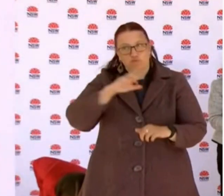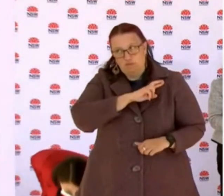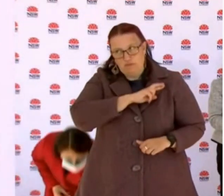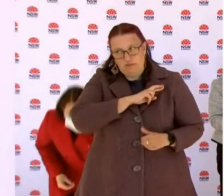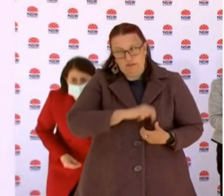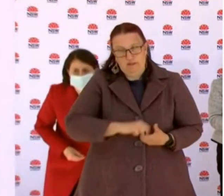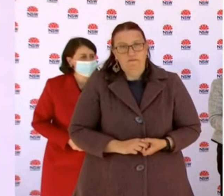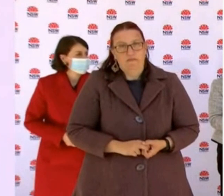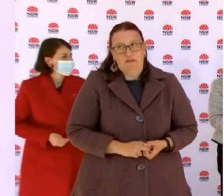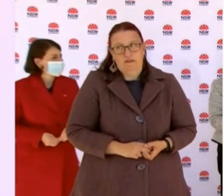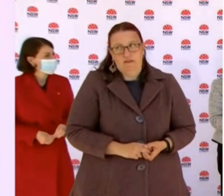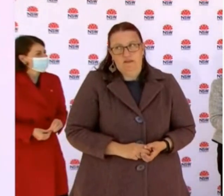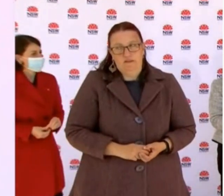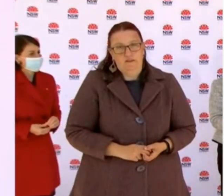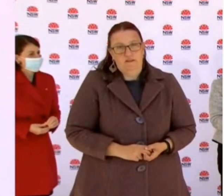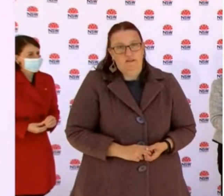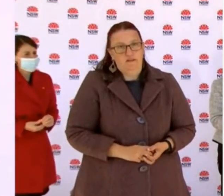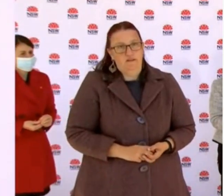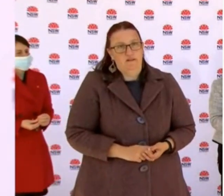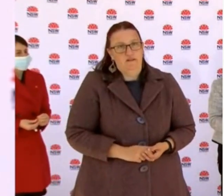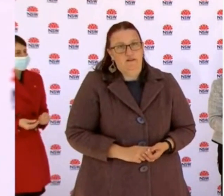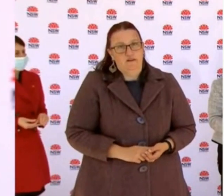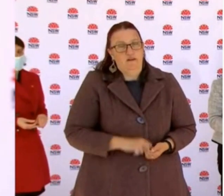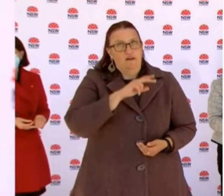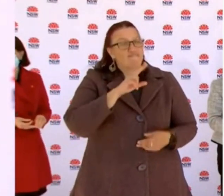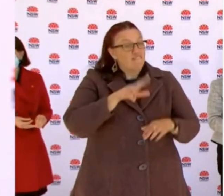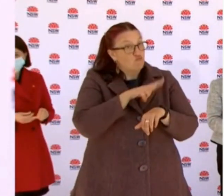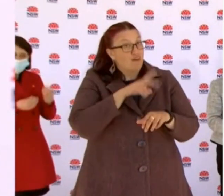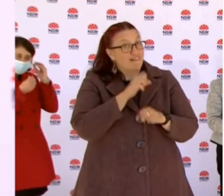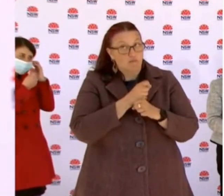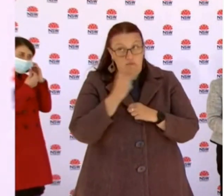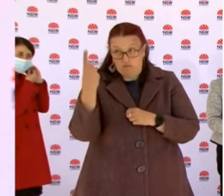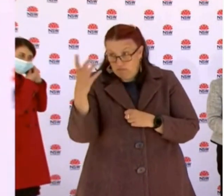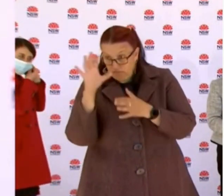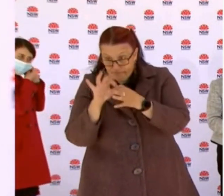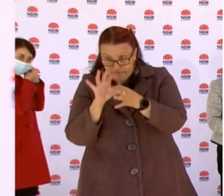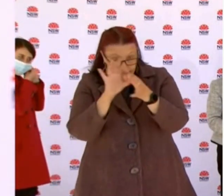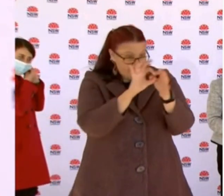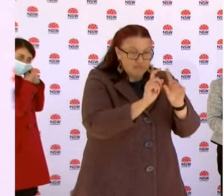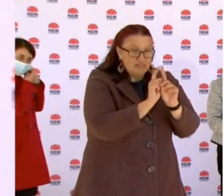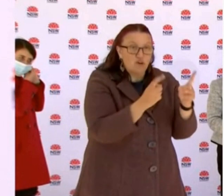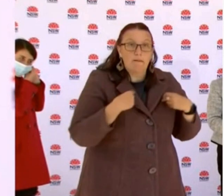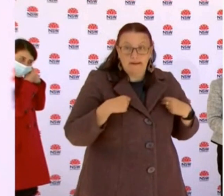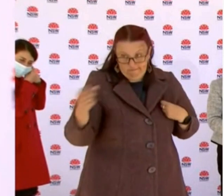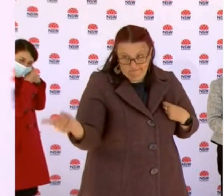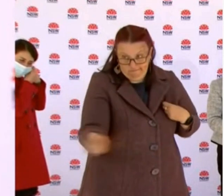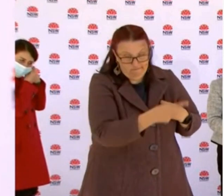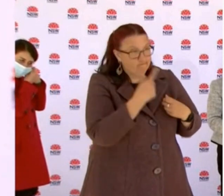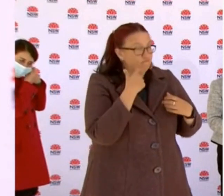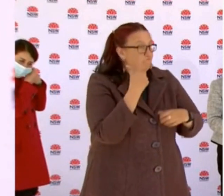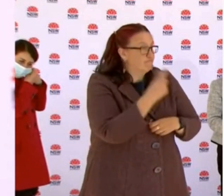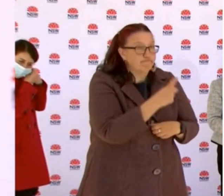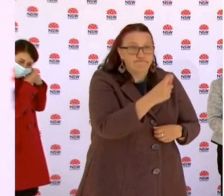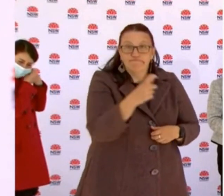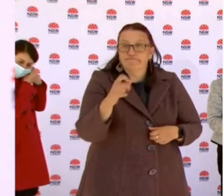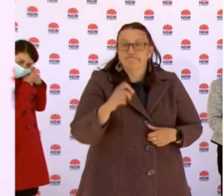government engaged a number of private companies to go and to vaccinate aged care residents. In the course of